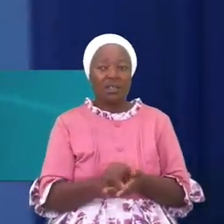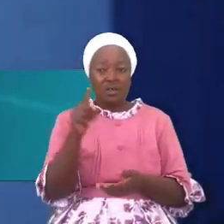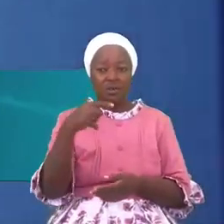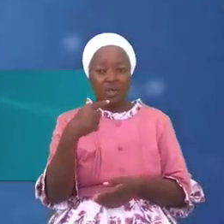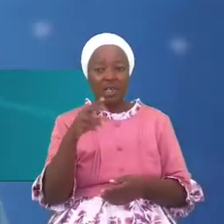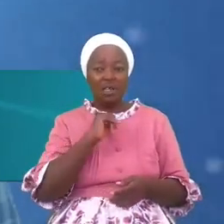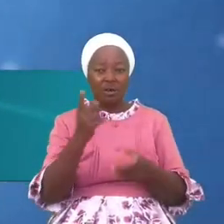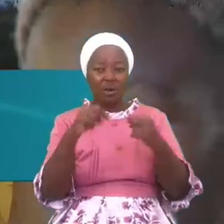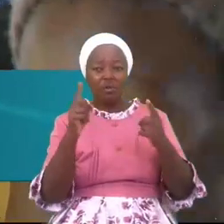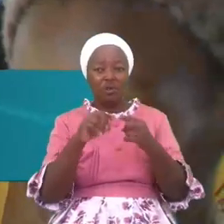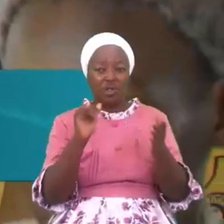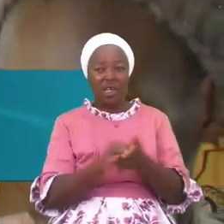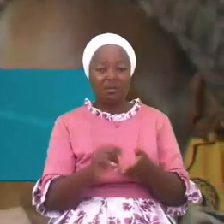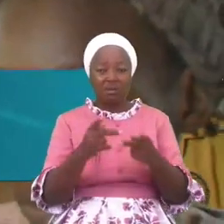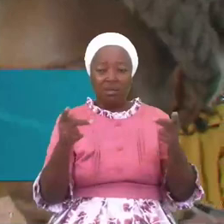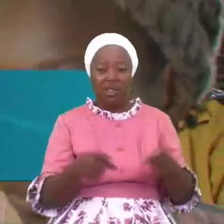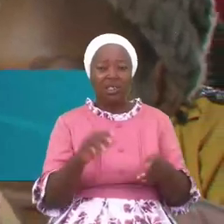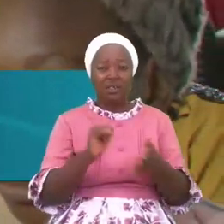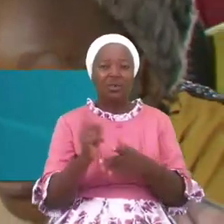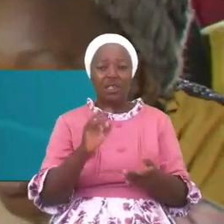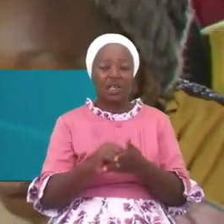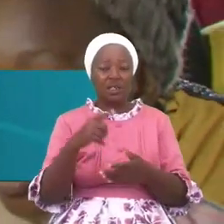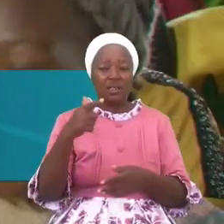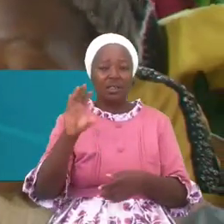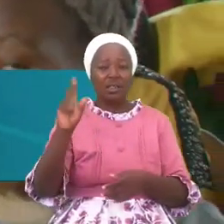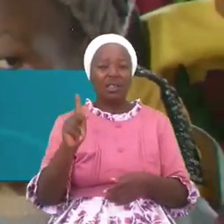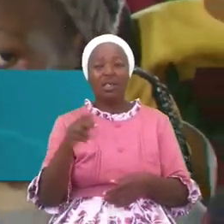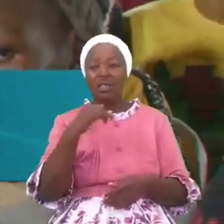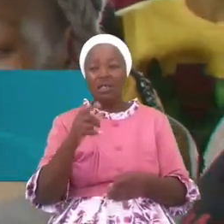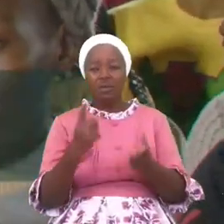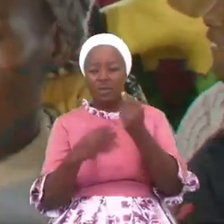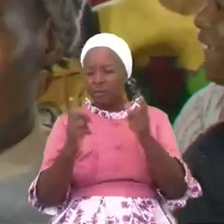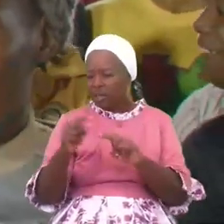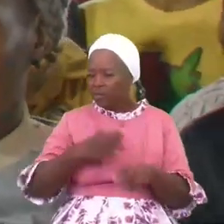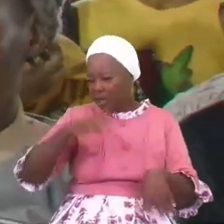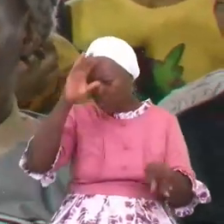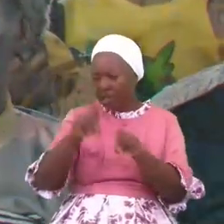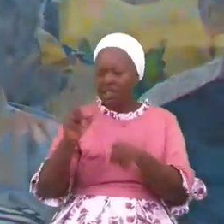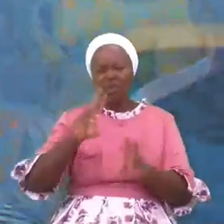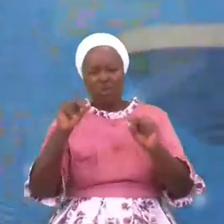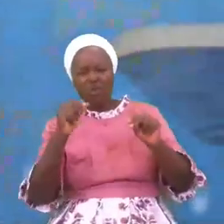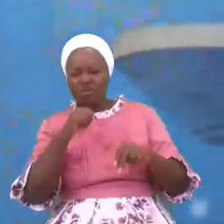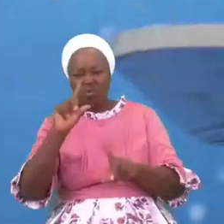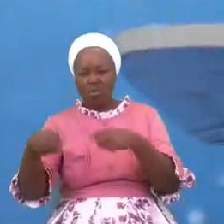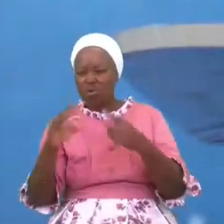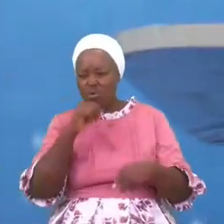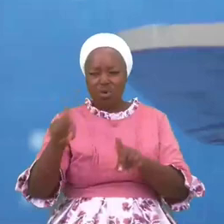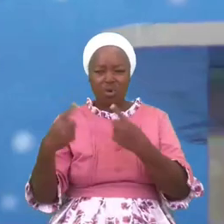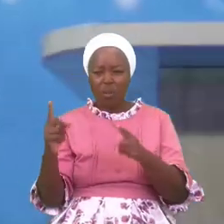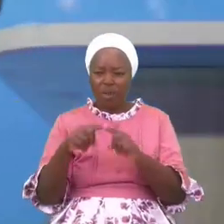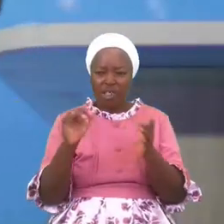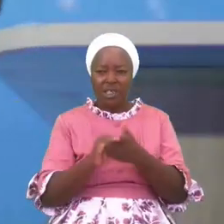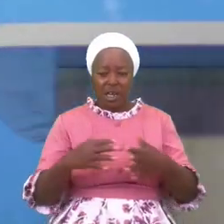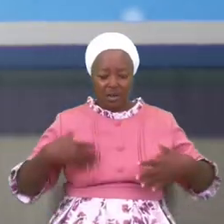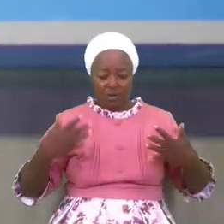my brother said, no, you will not go, you will not go. But the young sister was suffering, and